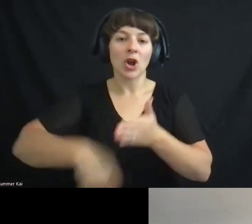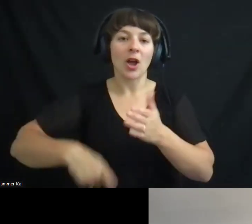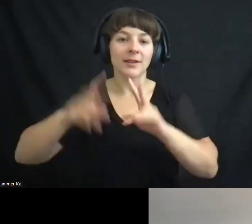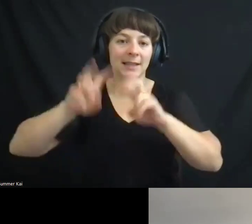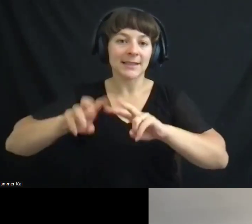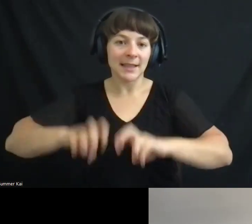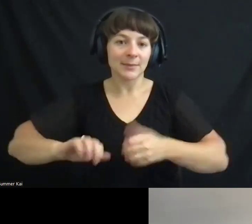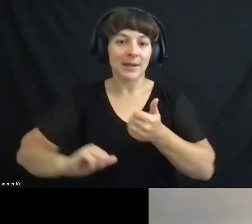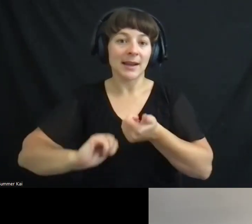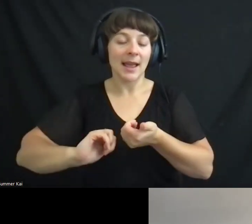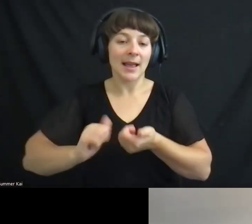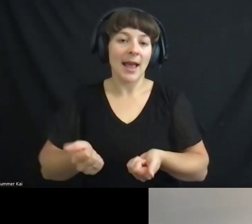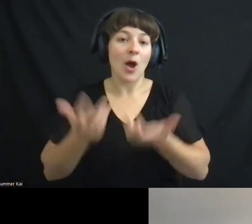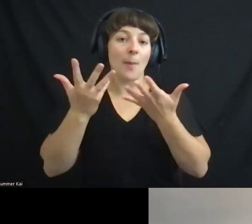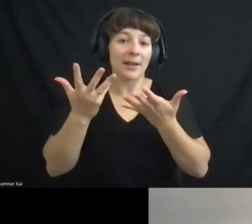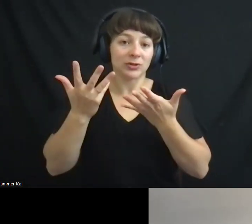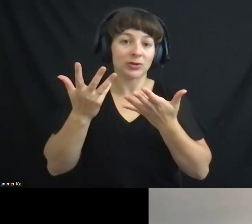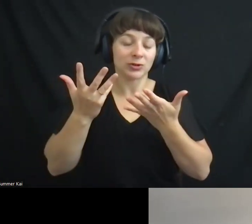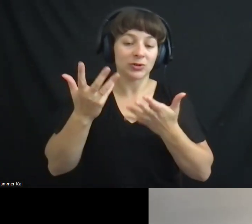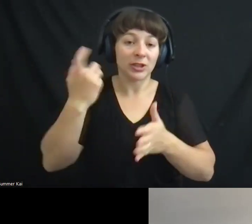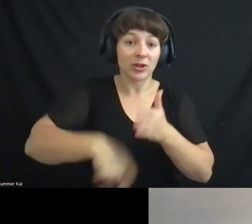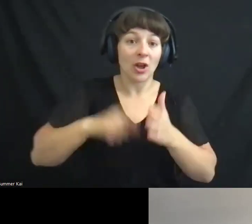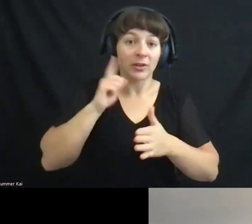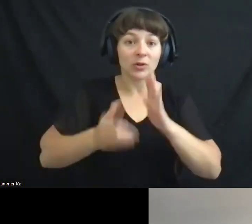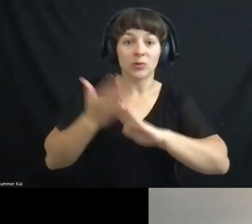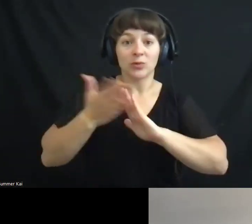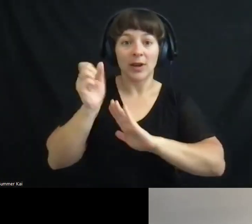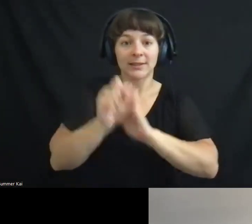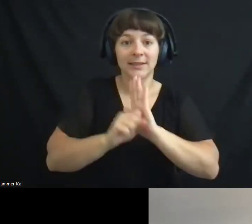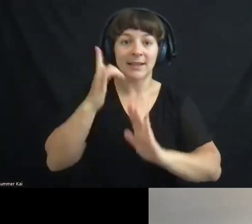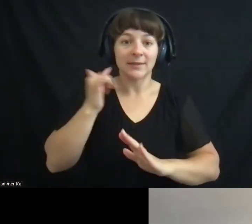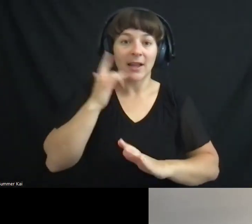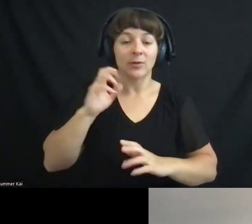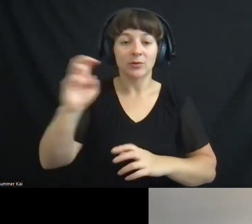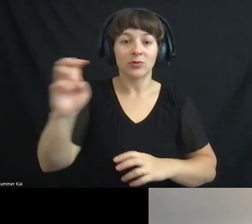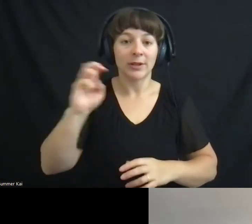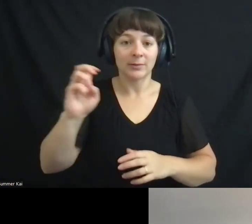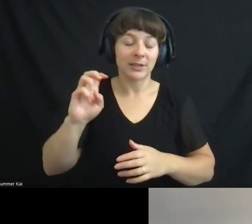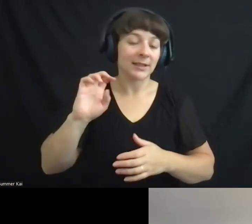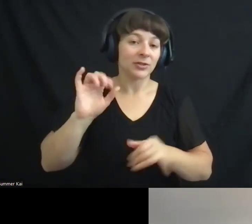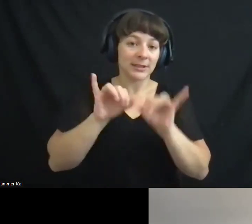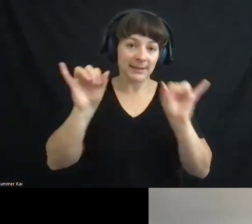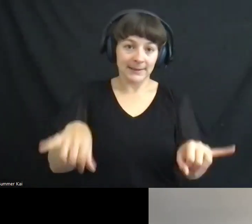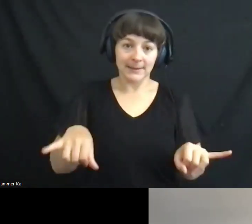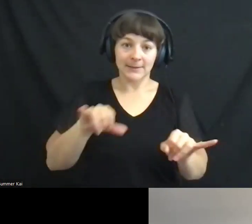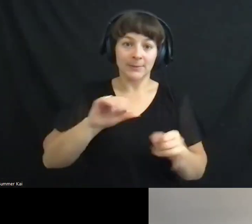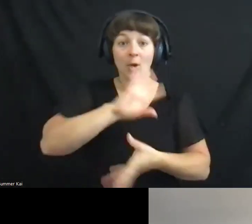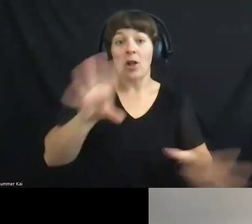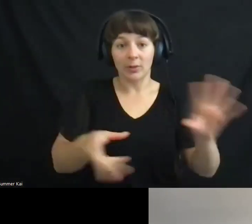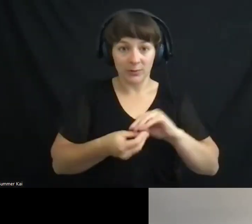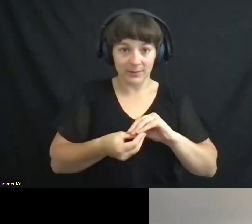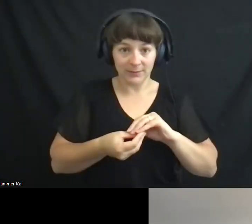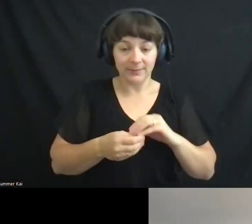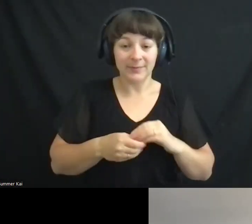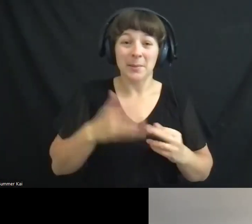run the state of California's transportation system in all modes. The